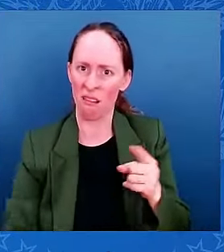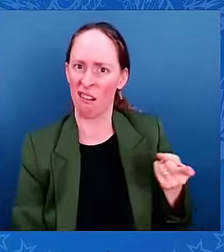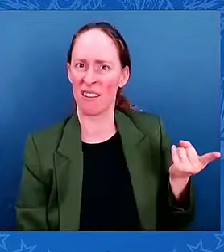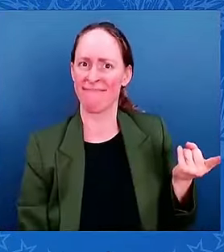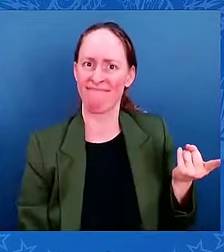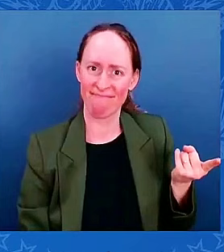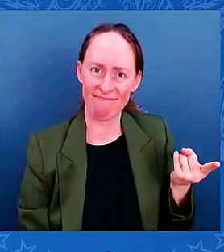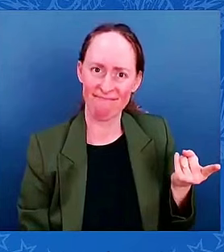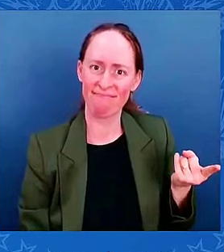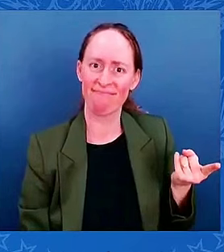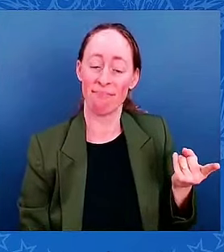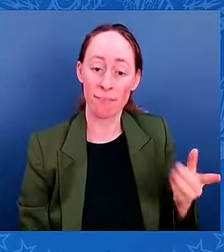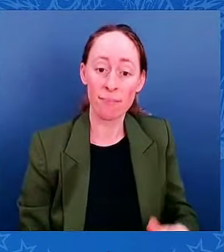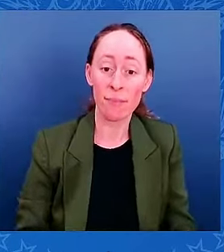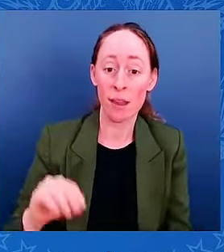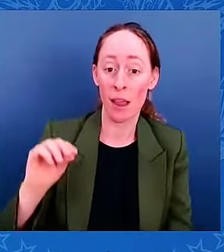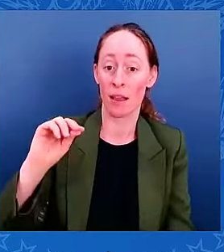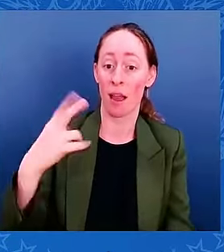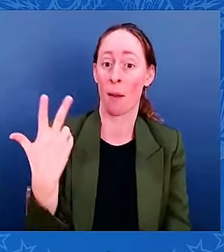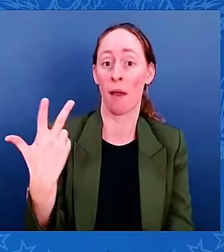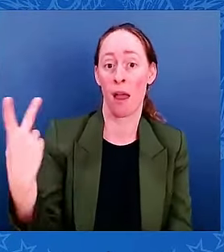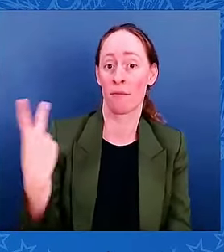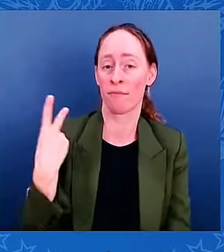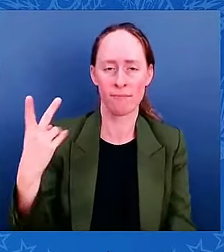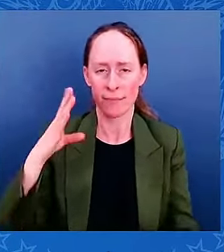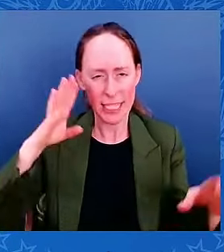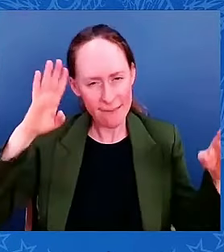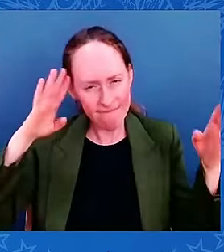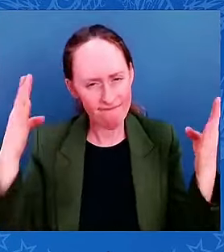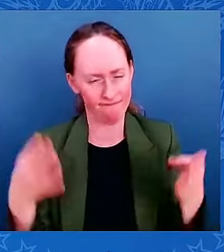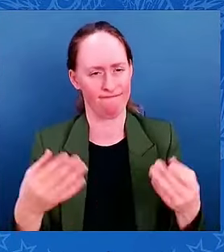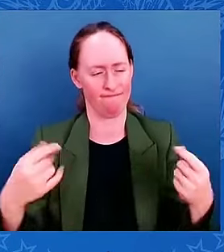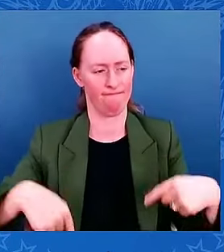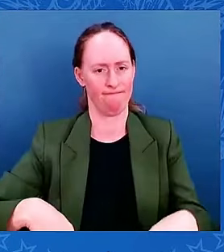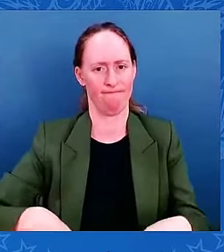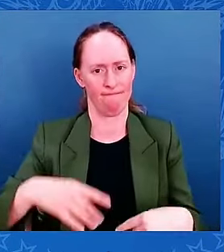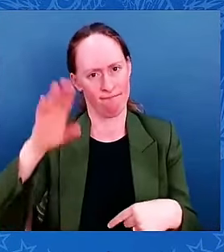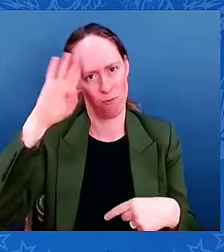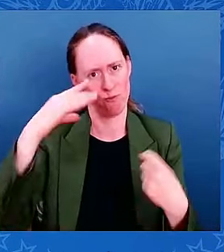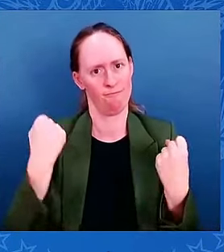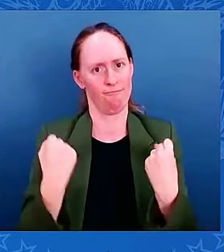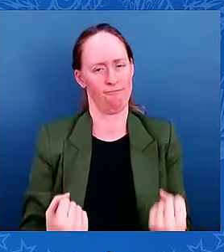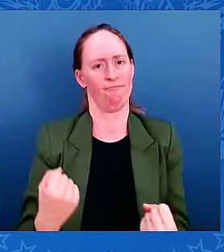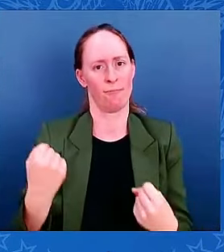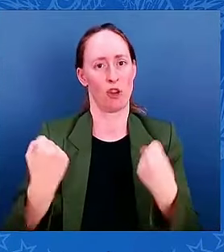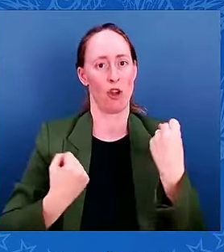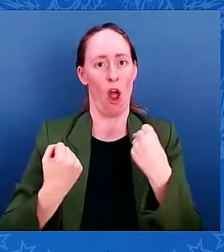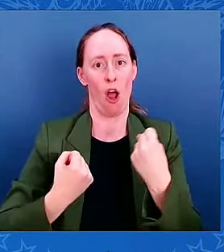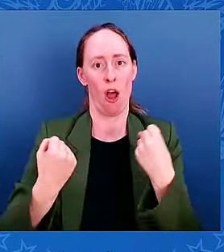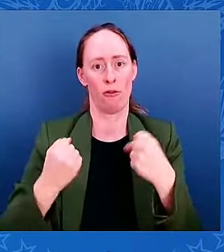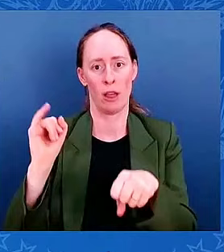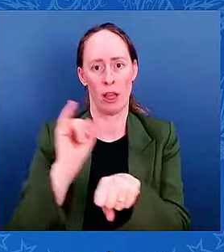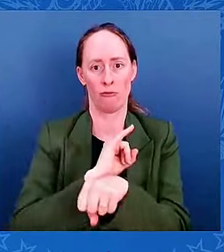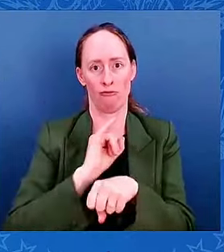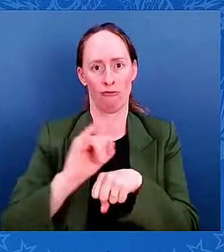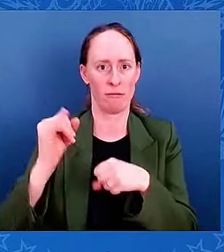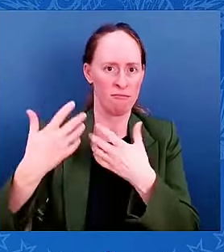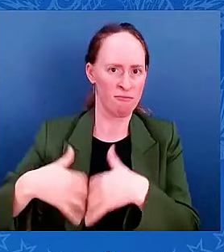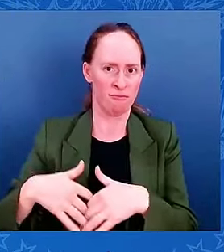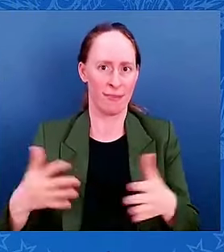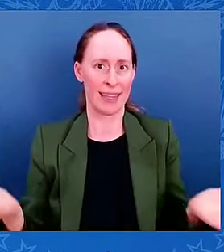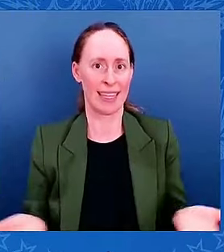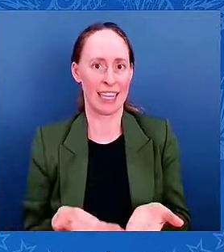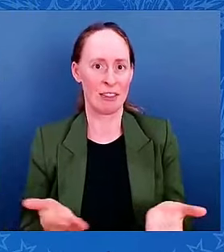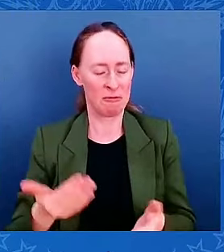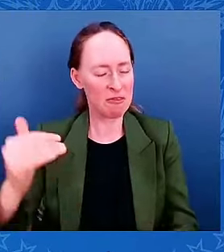I got through school, my dad managed an automobile dealership. That's how I got through school. I was proud to be the first president to walk the picket